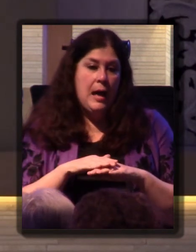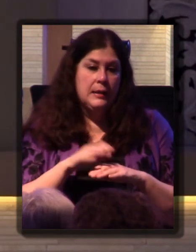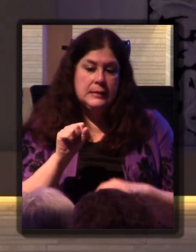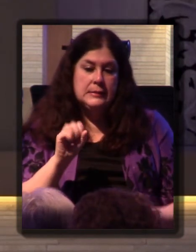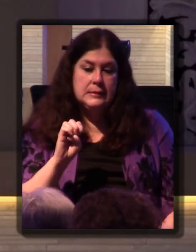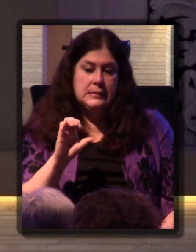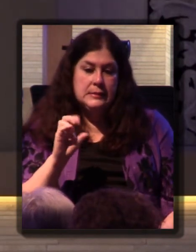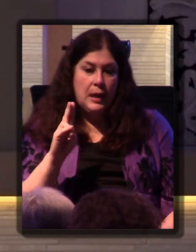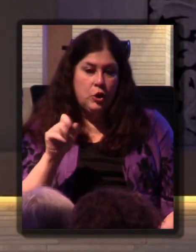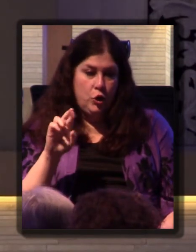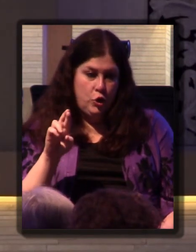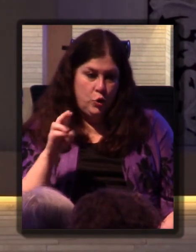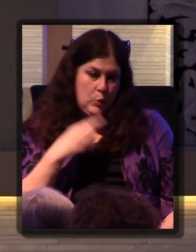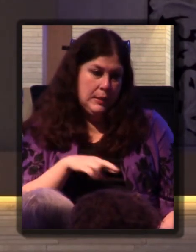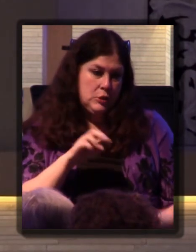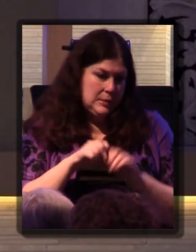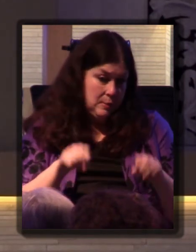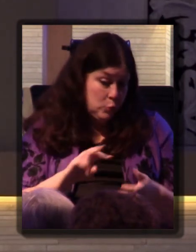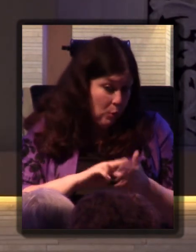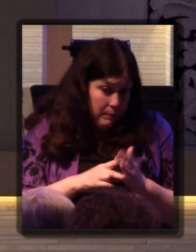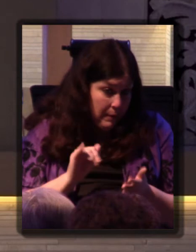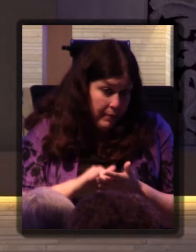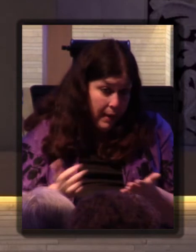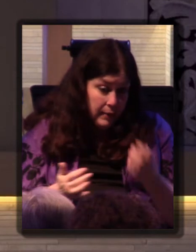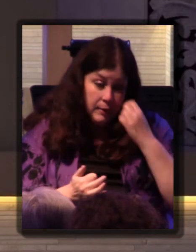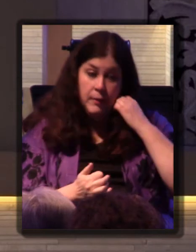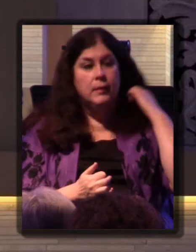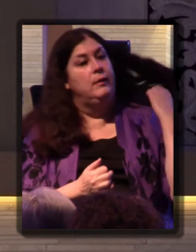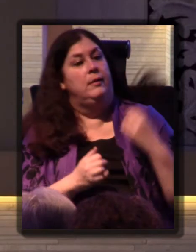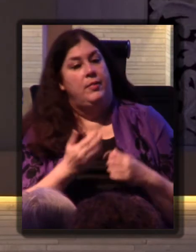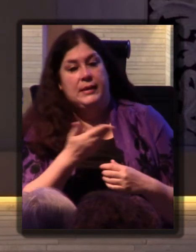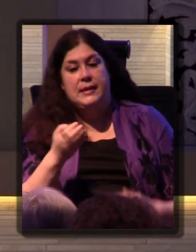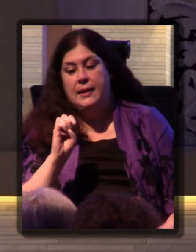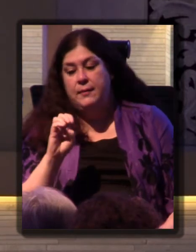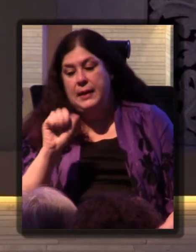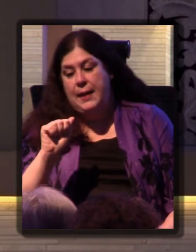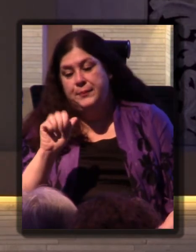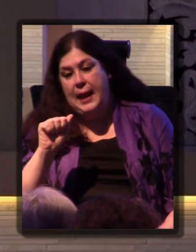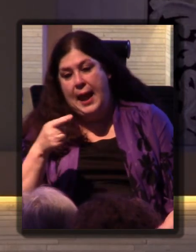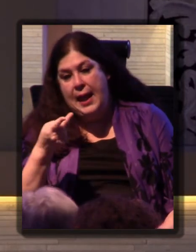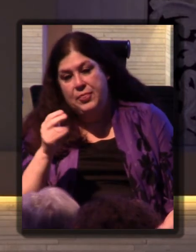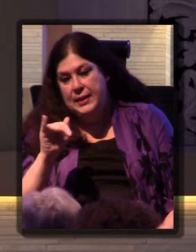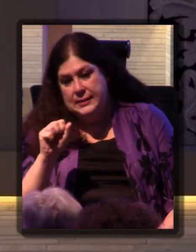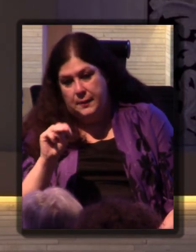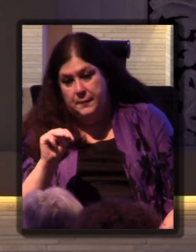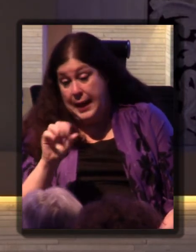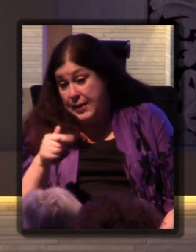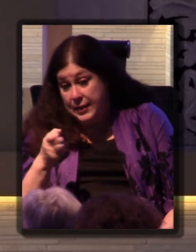individuals, on secular religious systems, right? What do I mean by secular religious systems? I mean things like